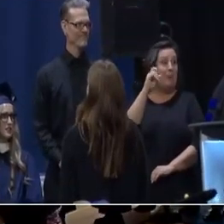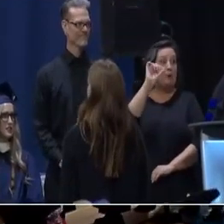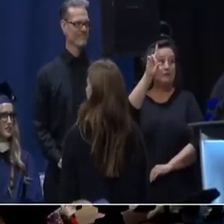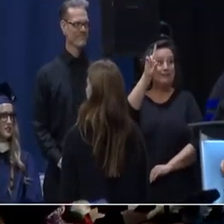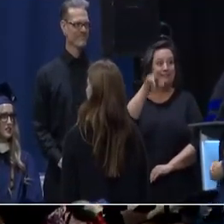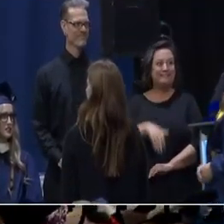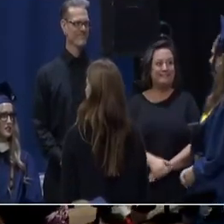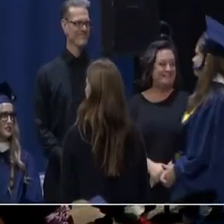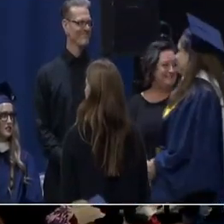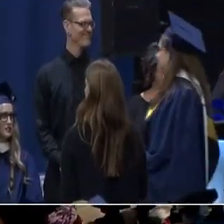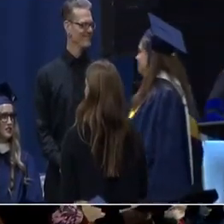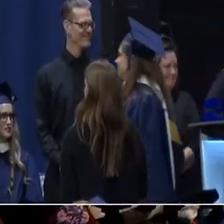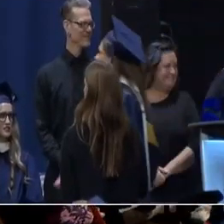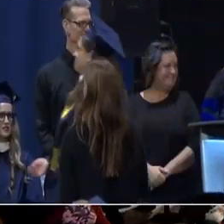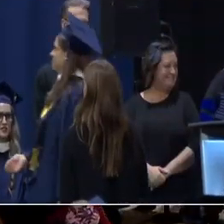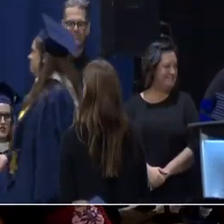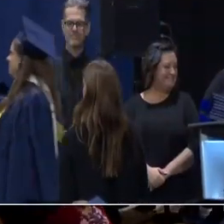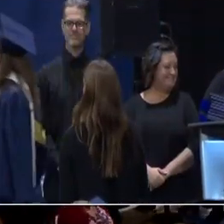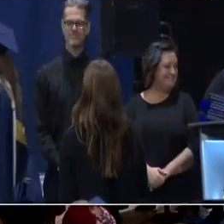Polder.